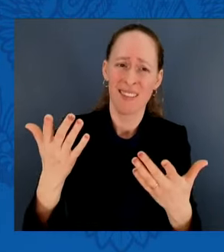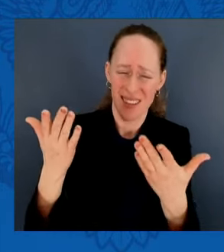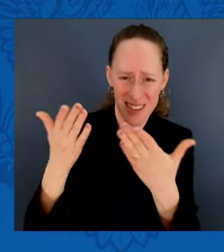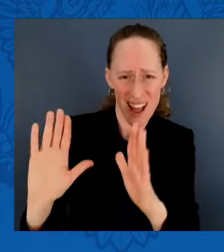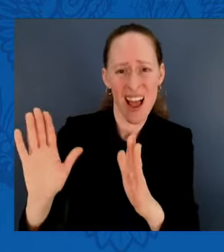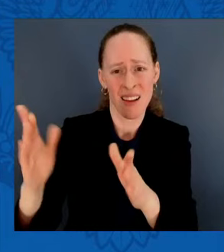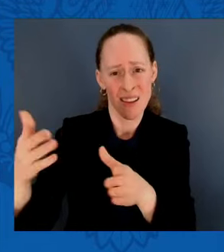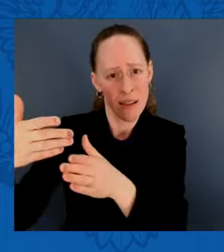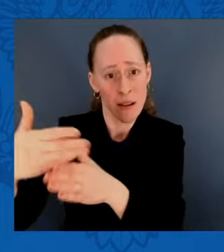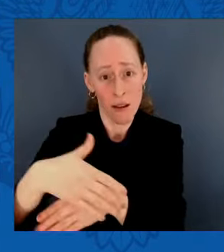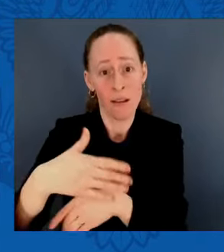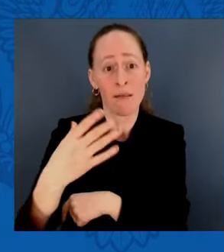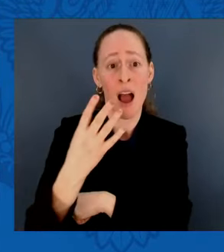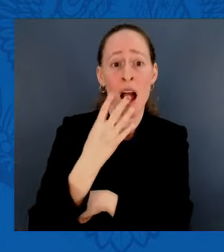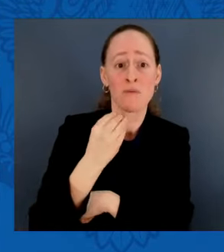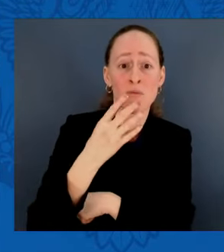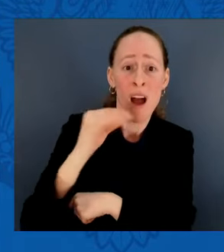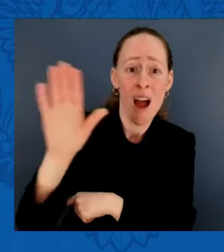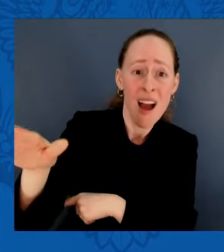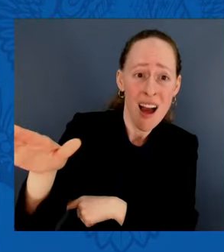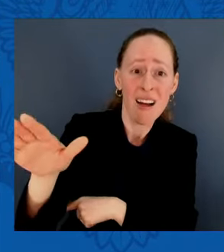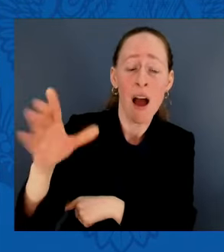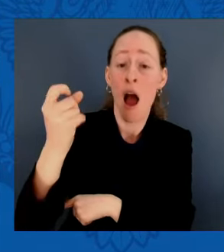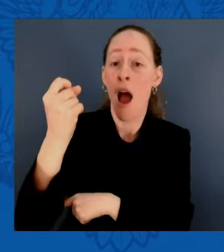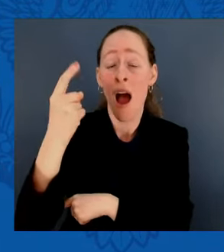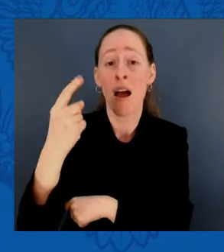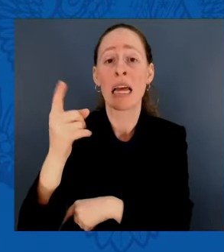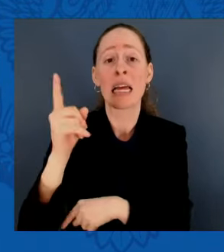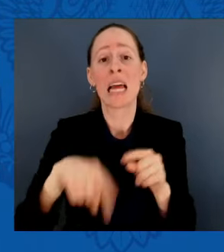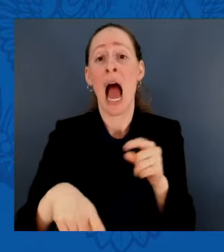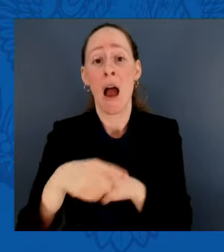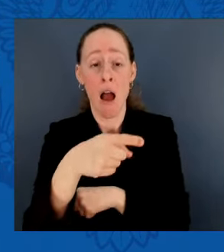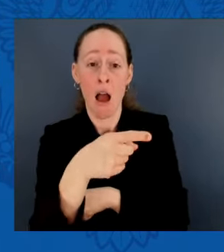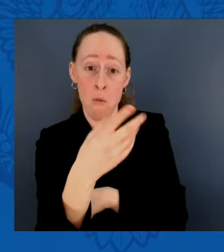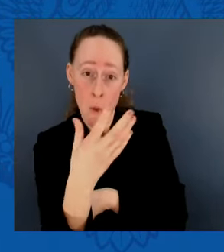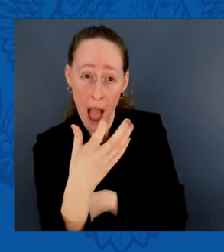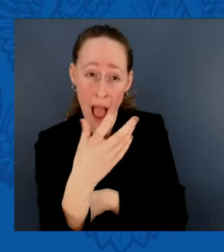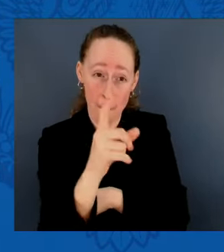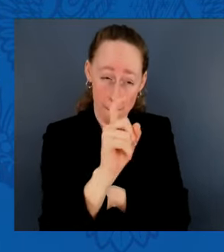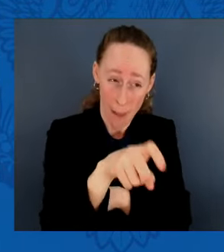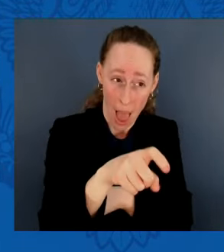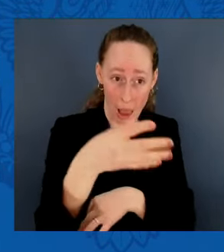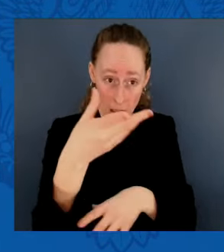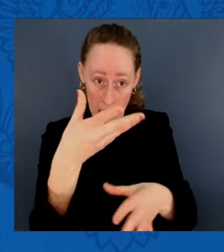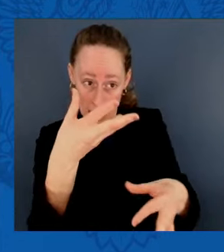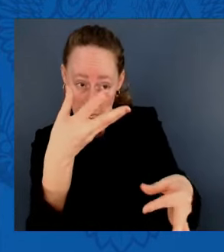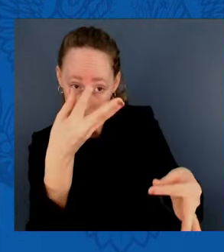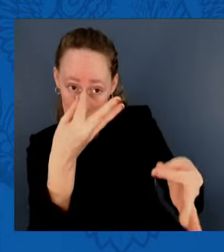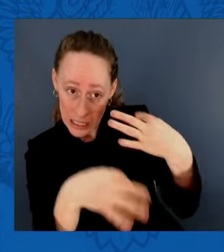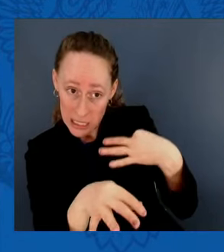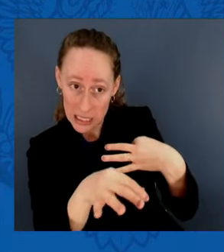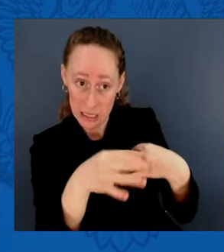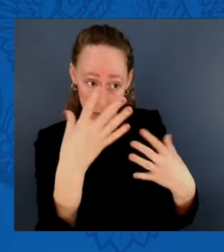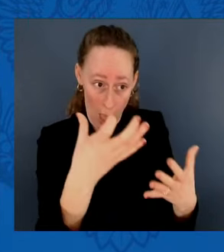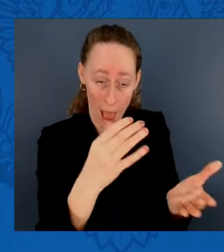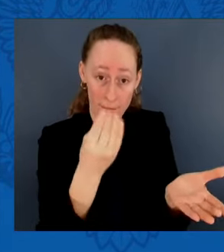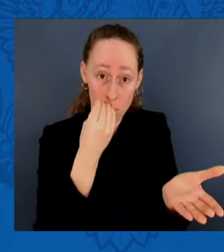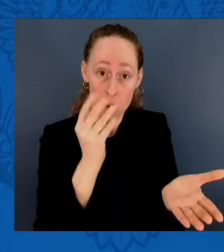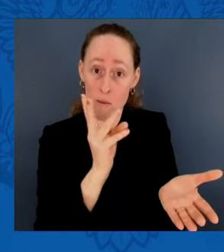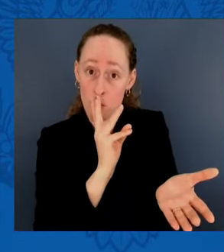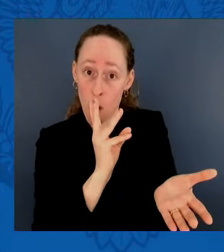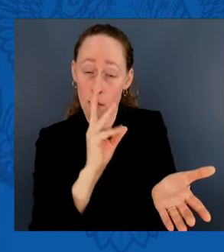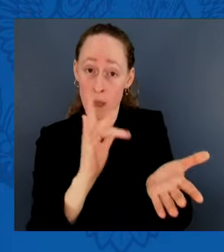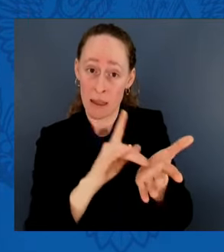secondary consideration or a bargaining chip. Protecting and saving innocent lives has to be a priority. As we look to the